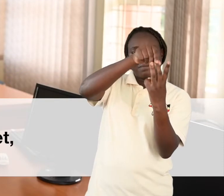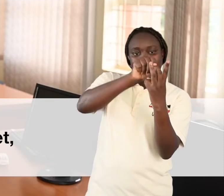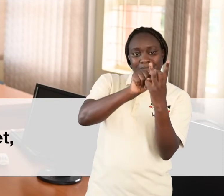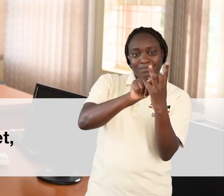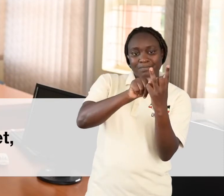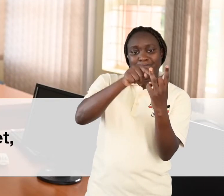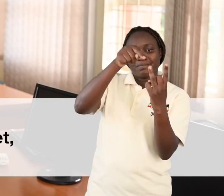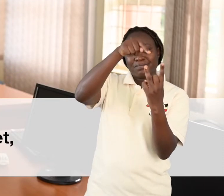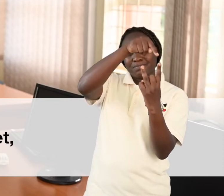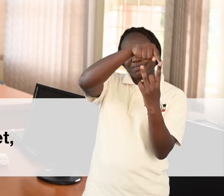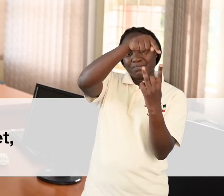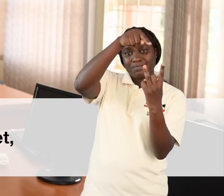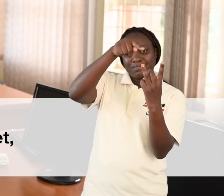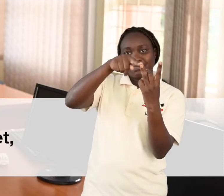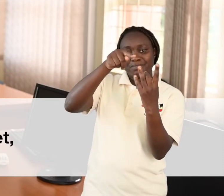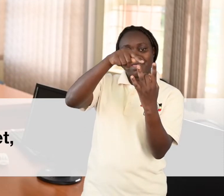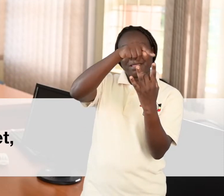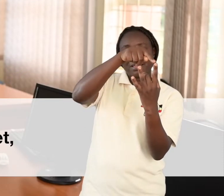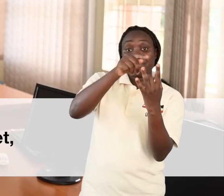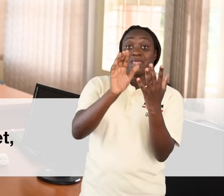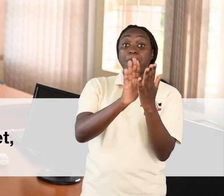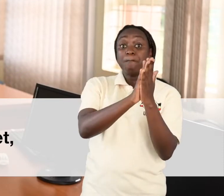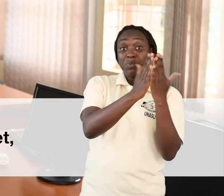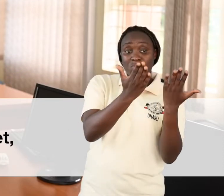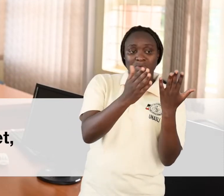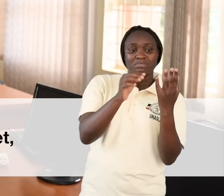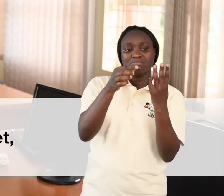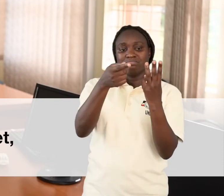set. We had not paired them.